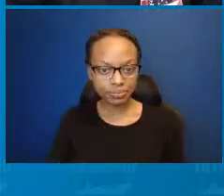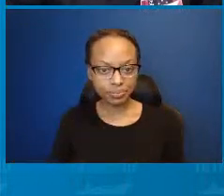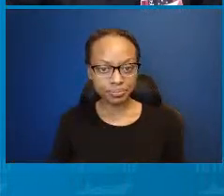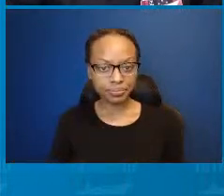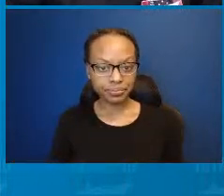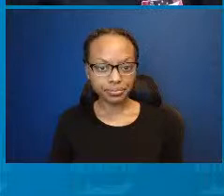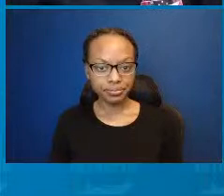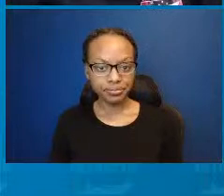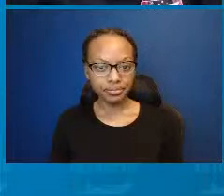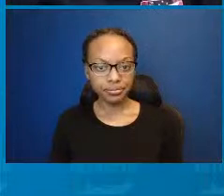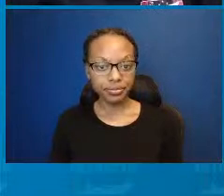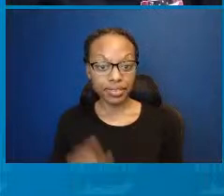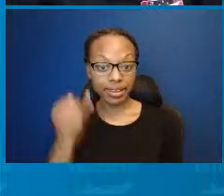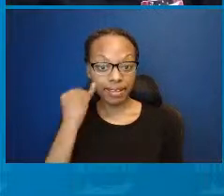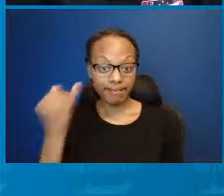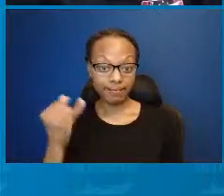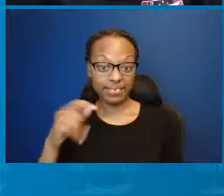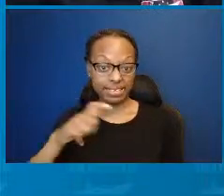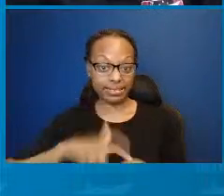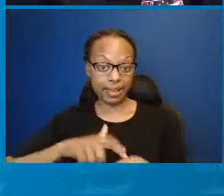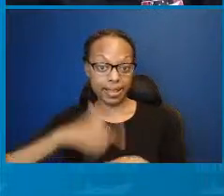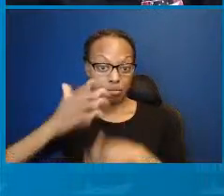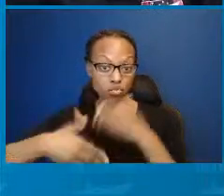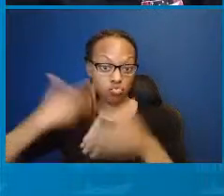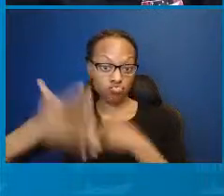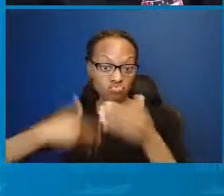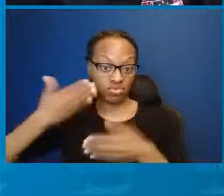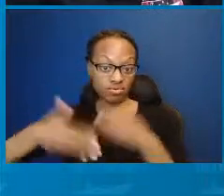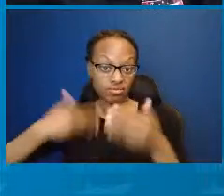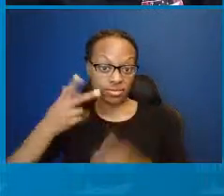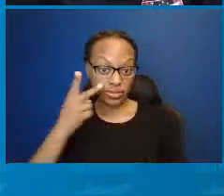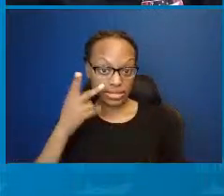fast forward time, you'll see that Crux here